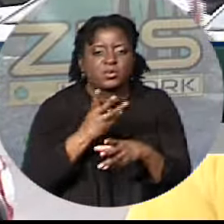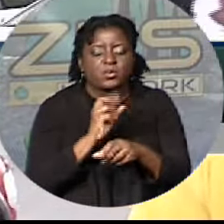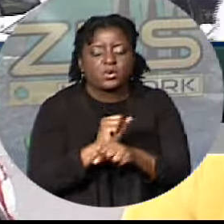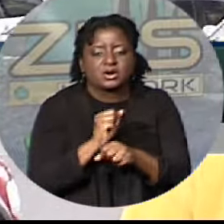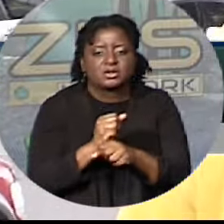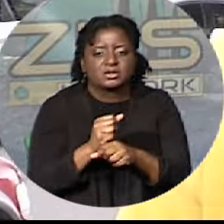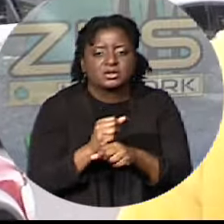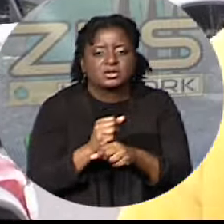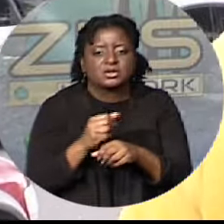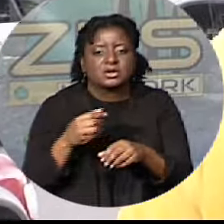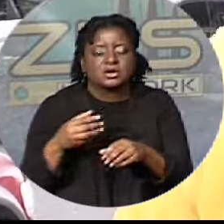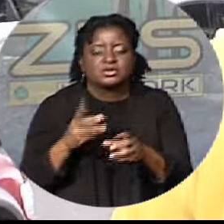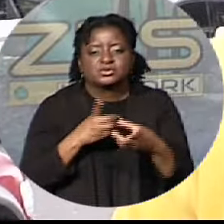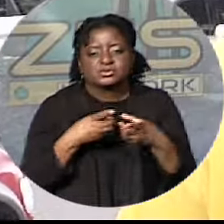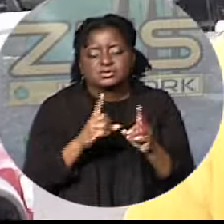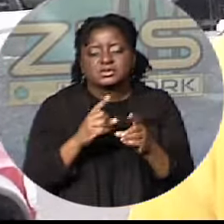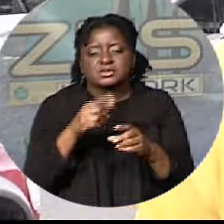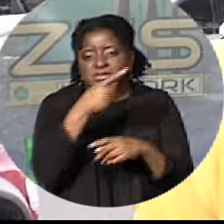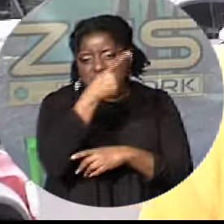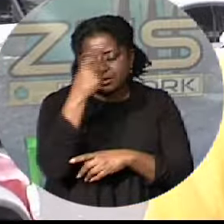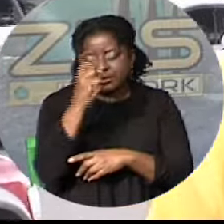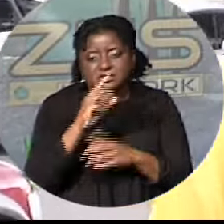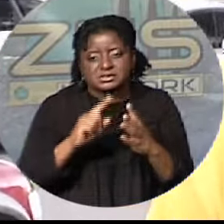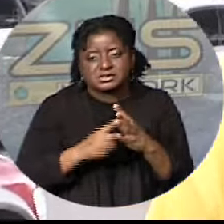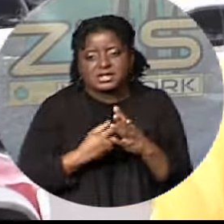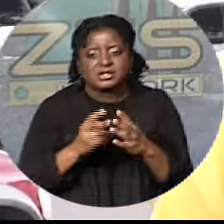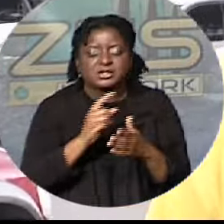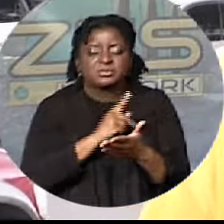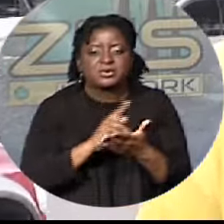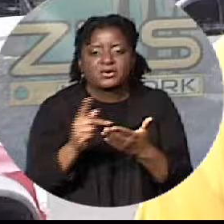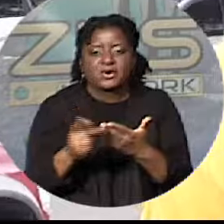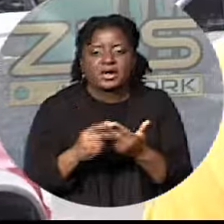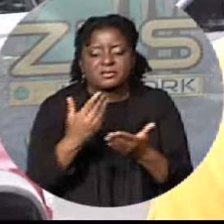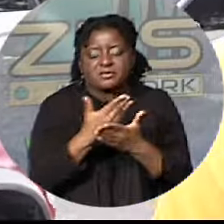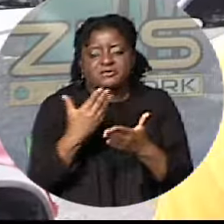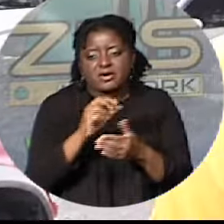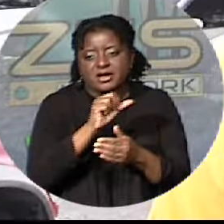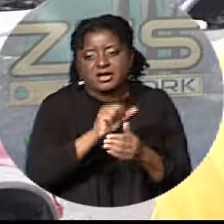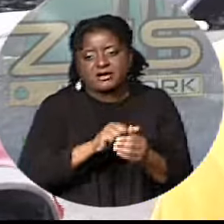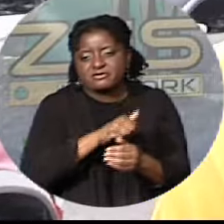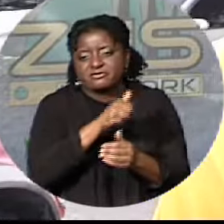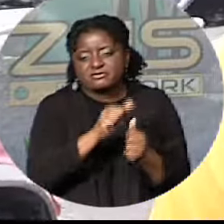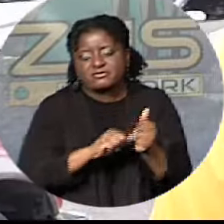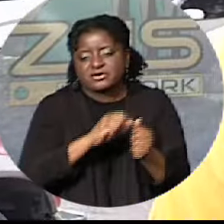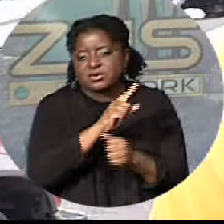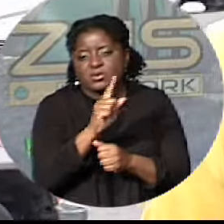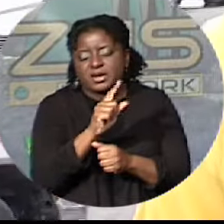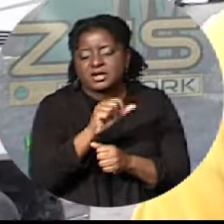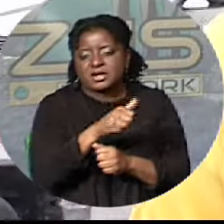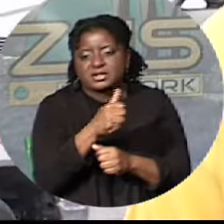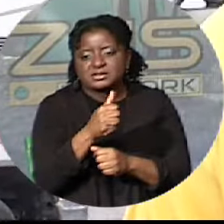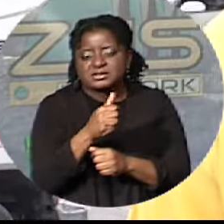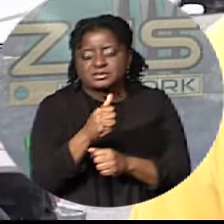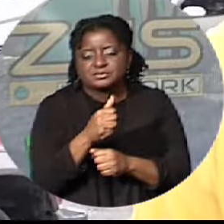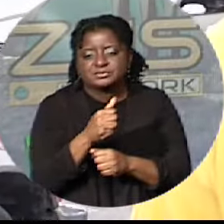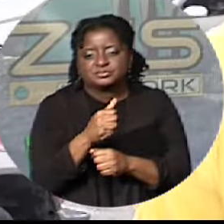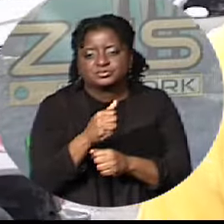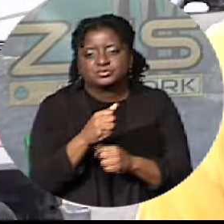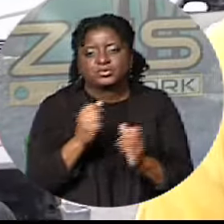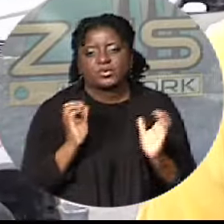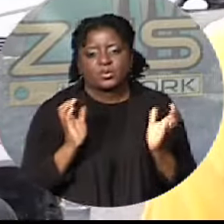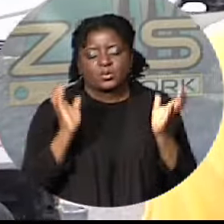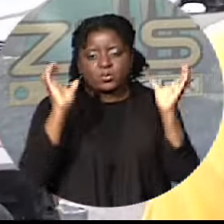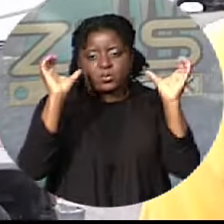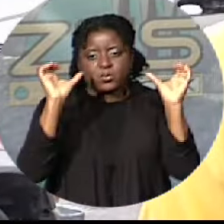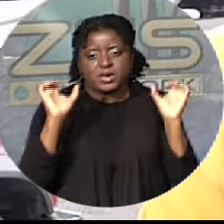summer. We started our program before everybody else. We started workouts, weights, sign, all those stuff,